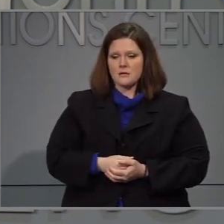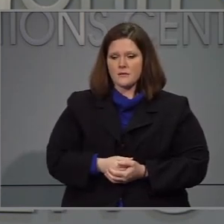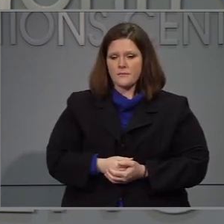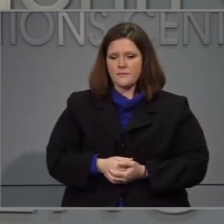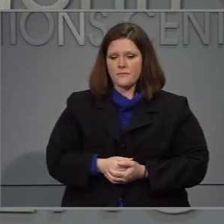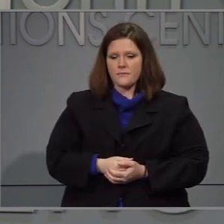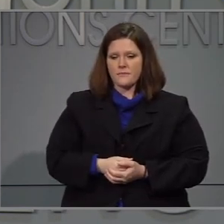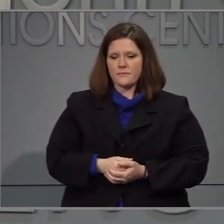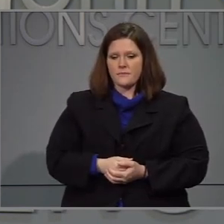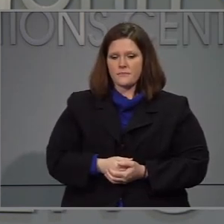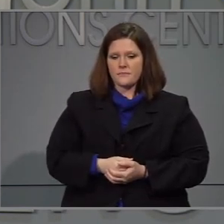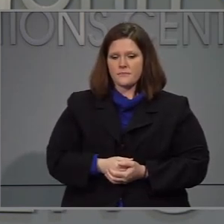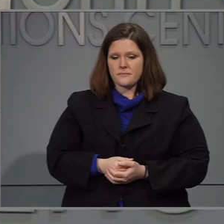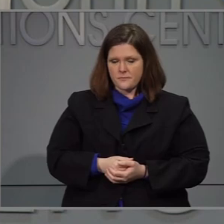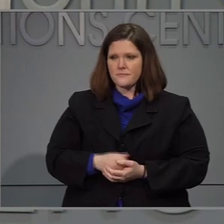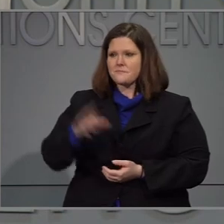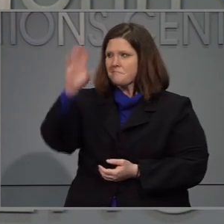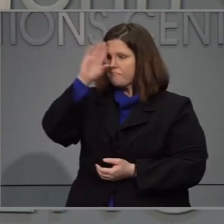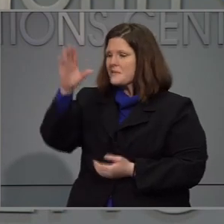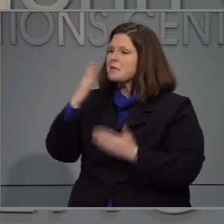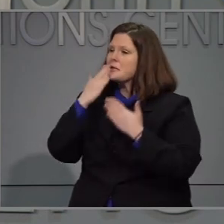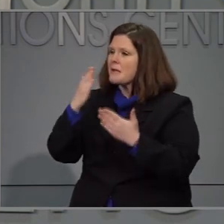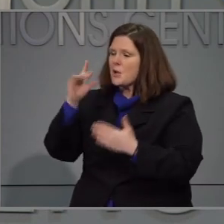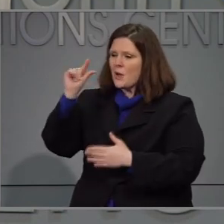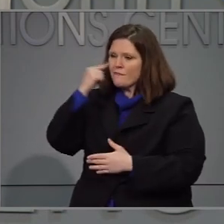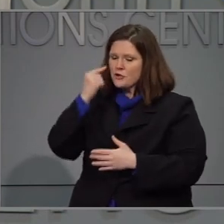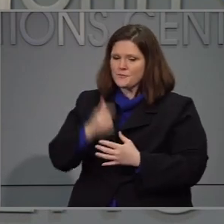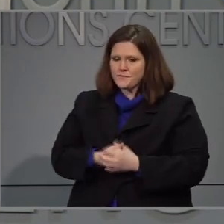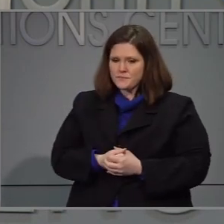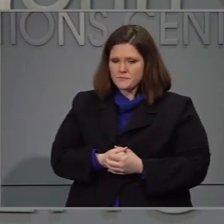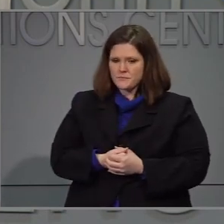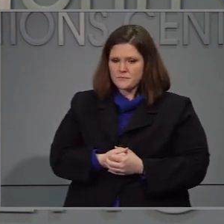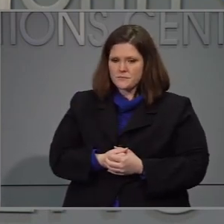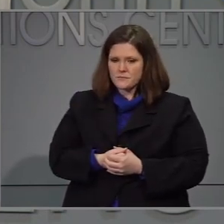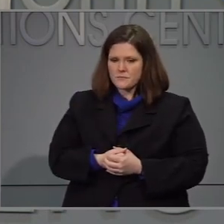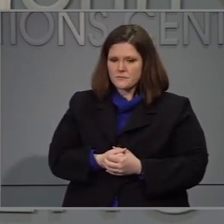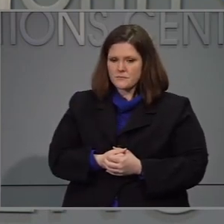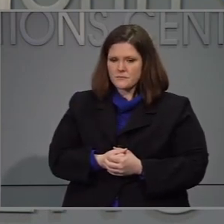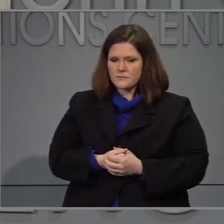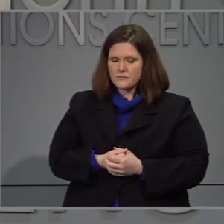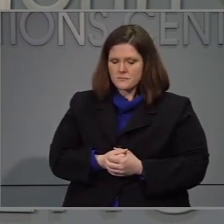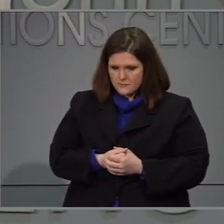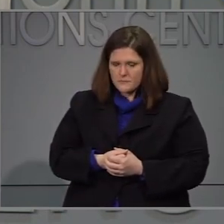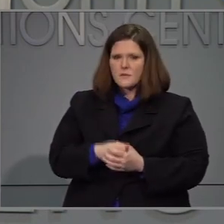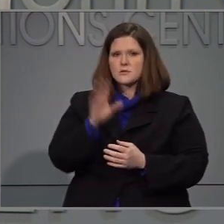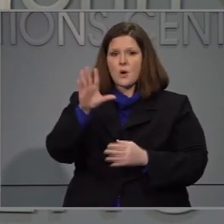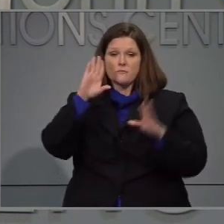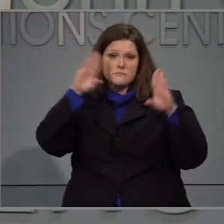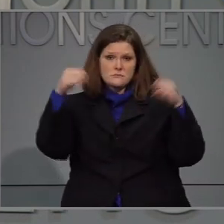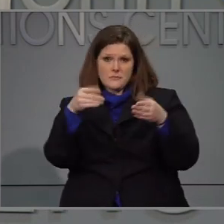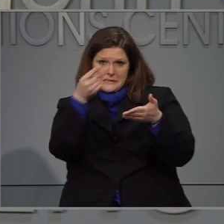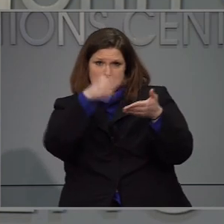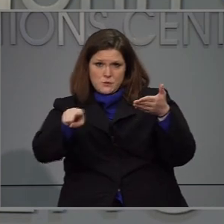Ken Smith, WRAL. Governor, thanks for taking my call. As we look ahead to next week,